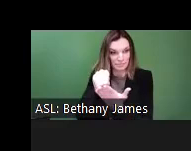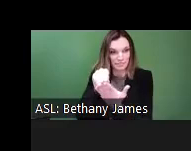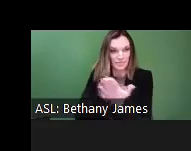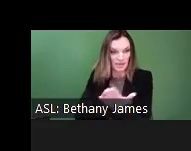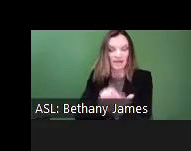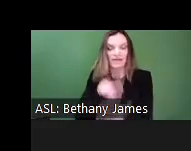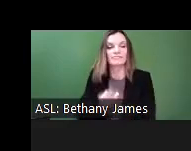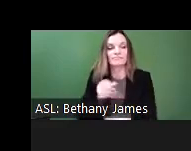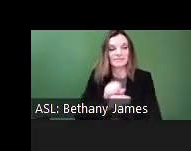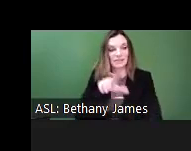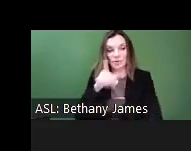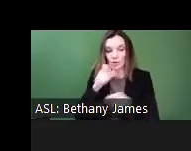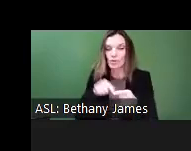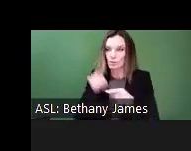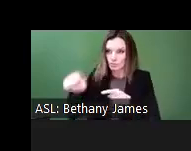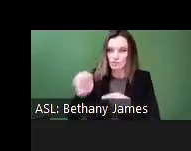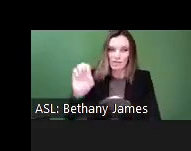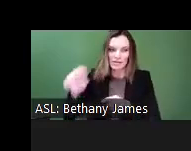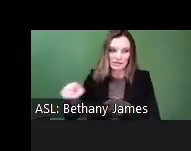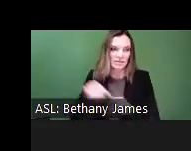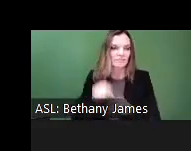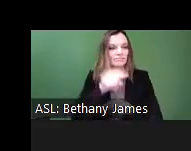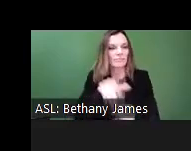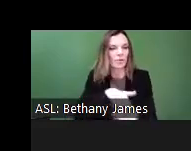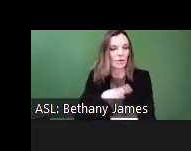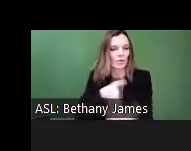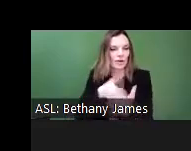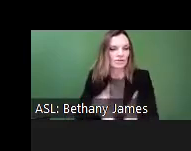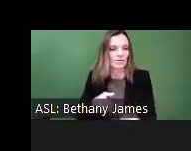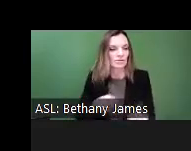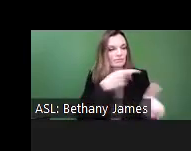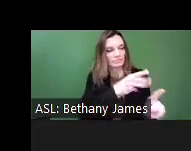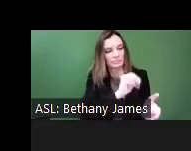with the form tell you how to do that. Next slide.